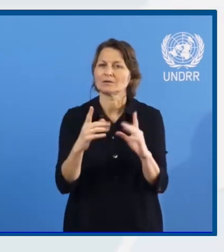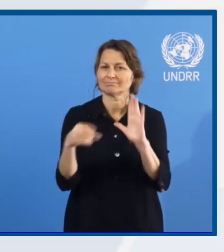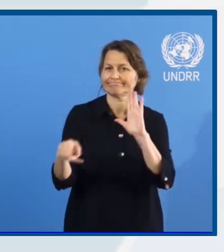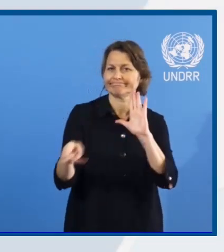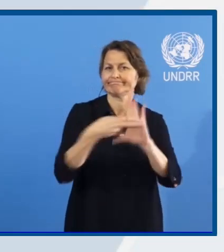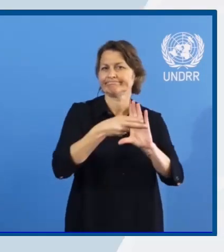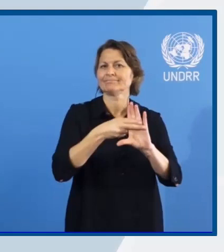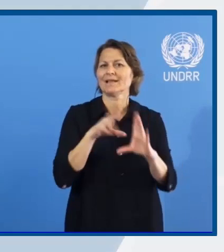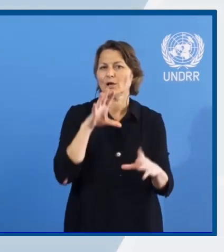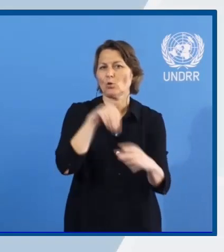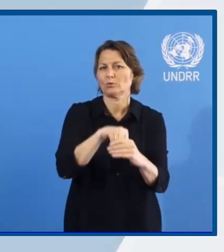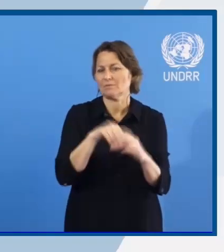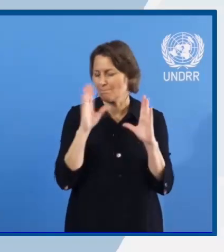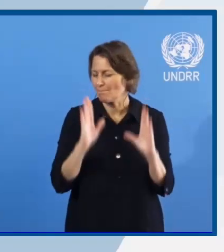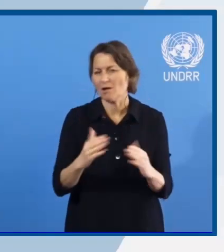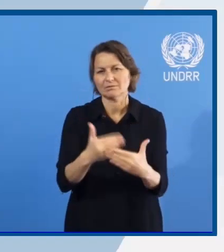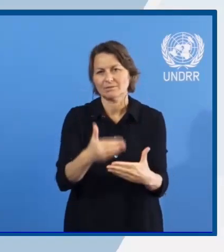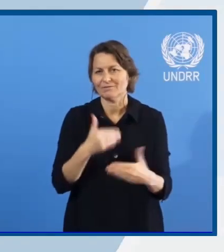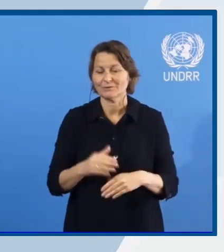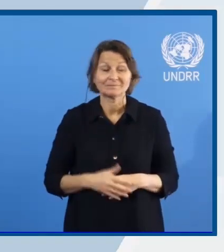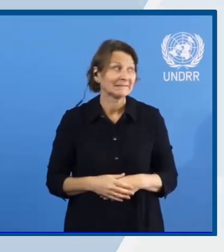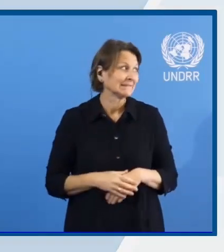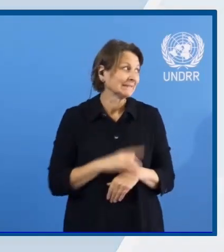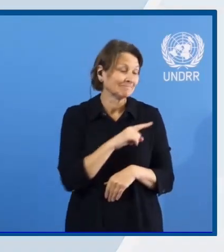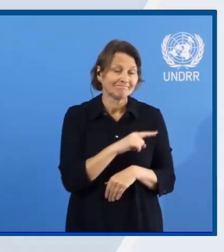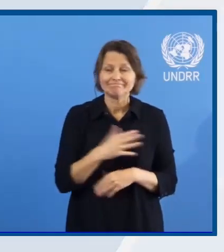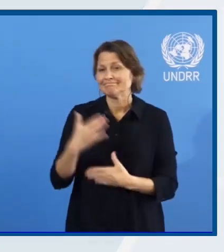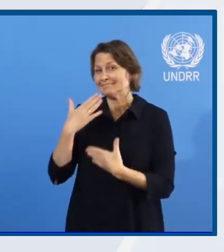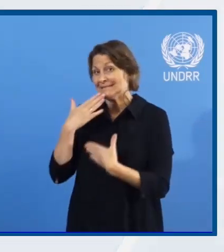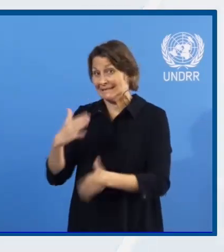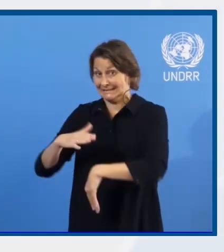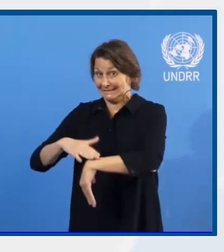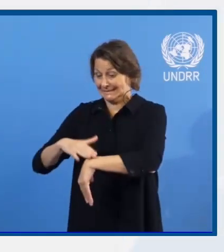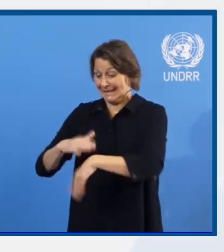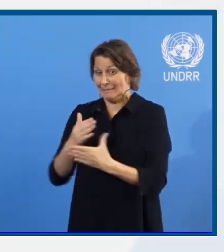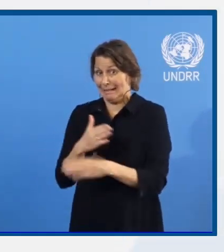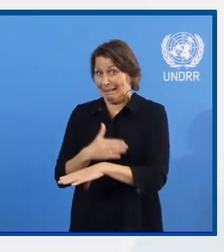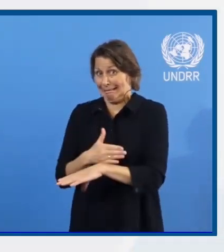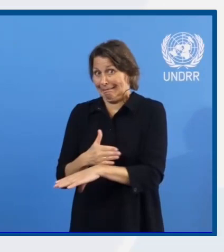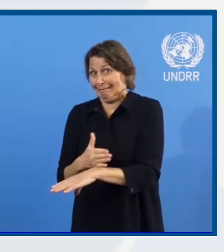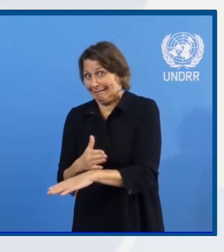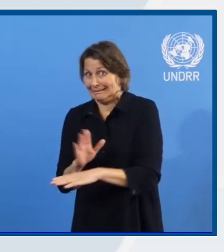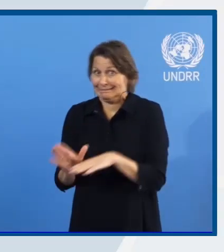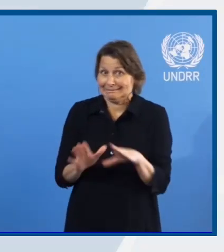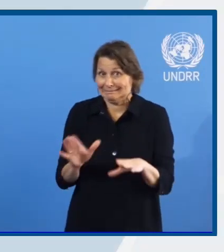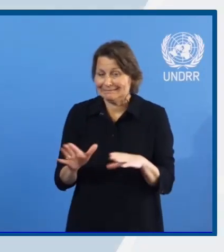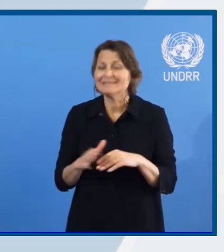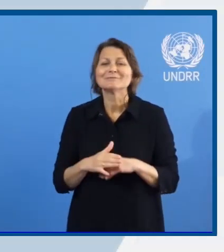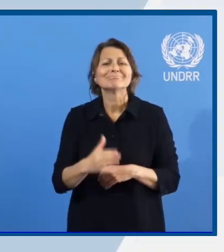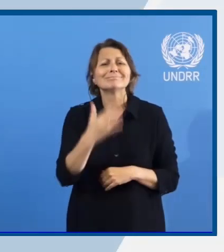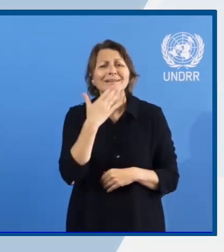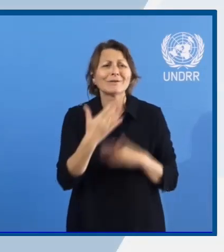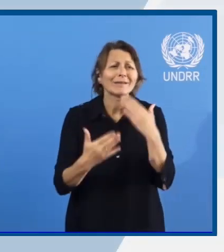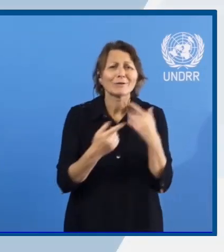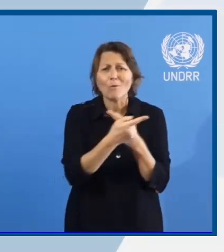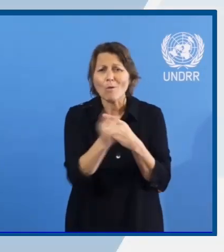Thank you, Tita. So we are running short on time, unfortunately, but it's great that you've been so engaged and with all these questions.